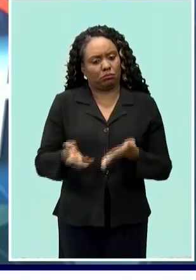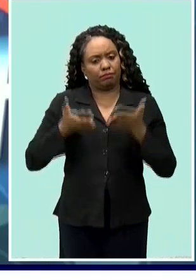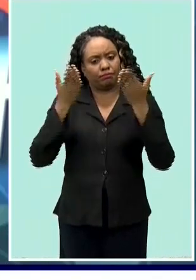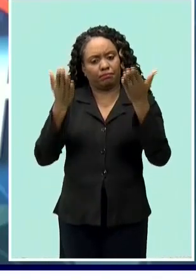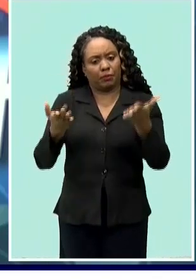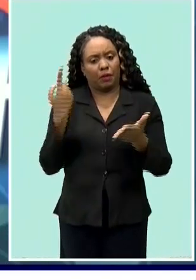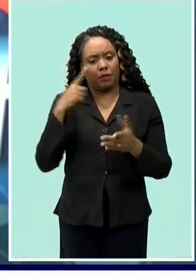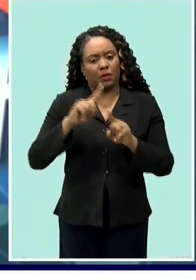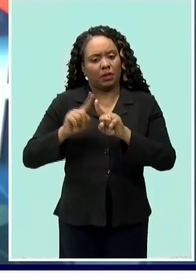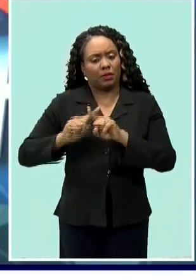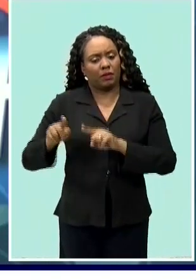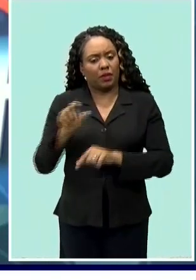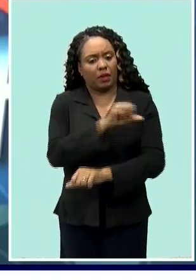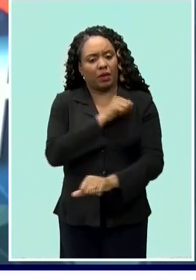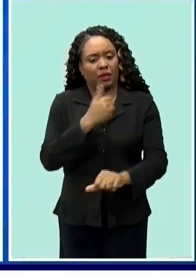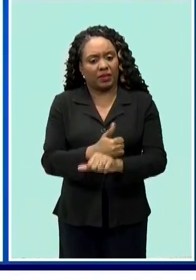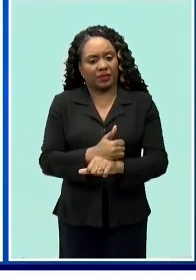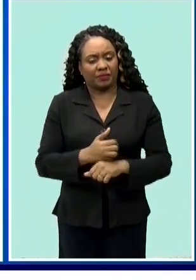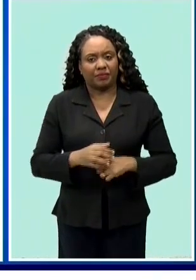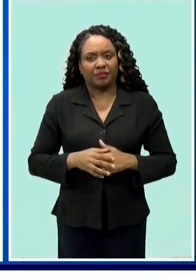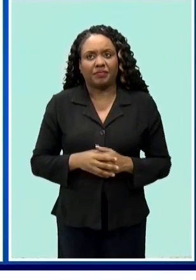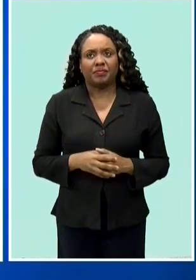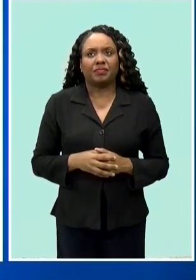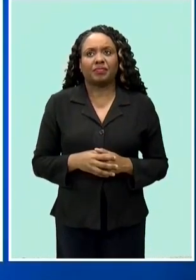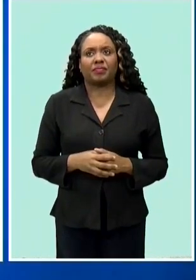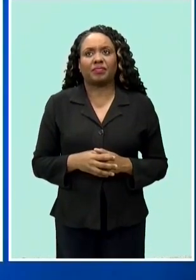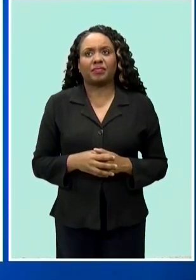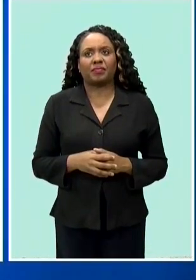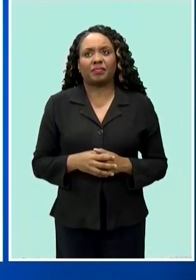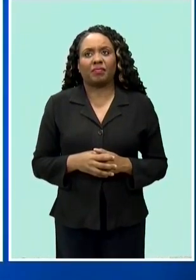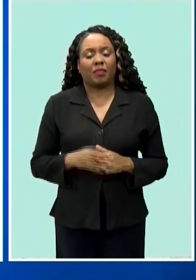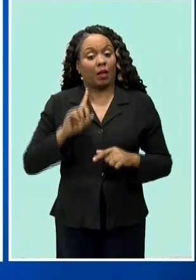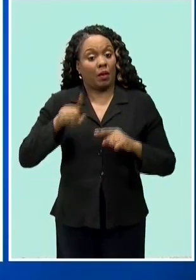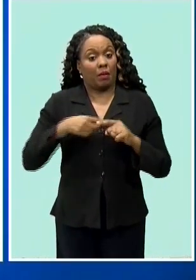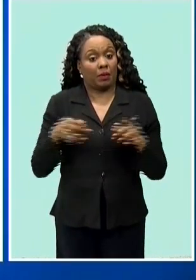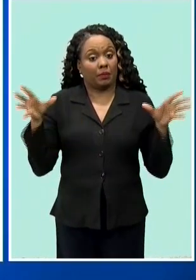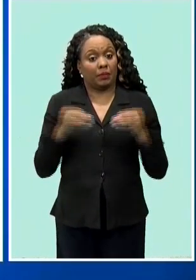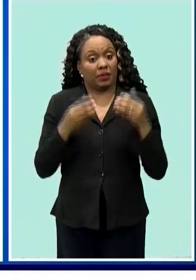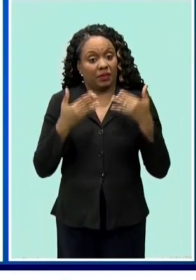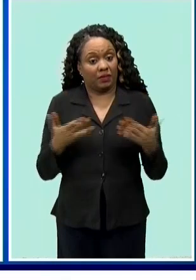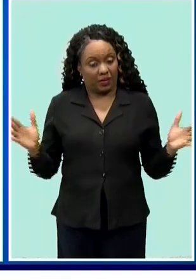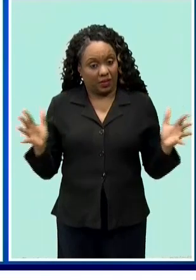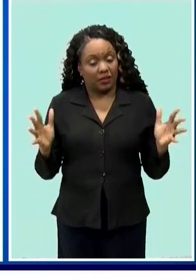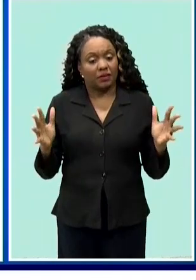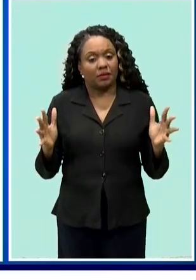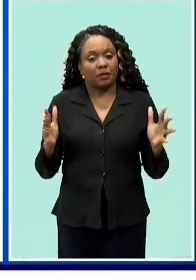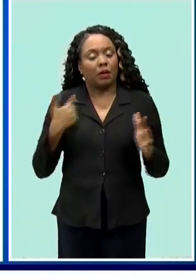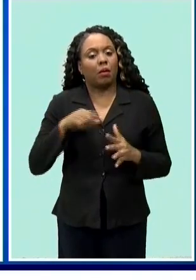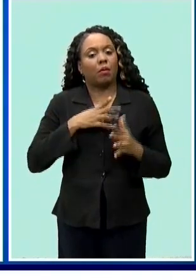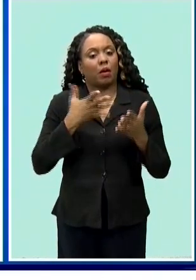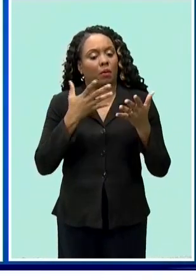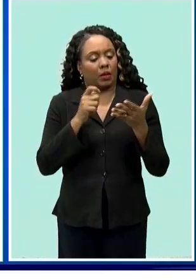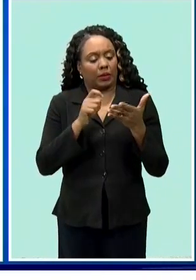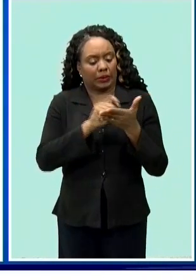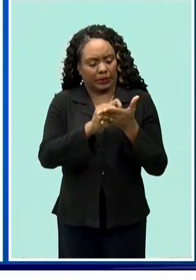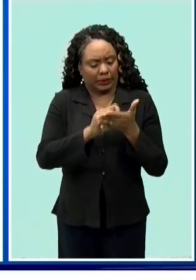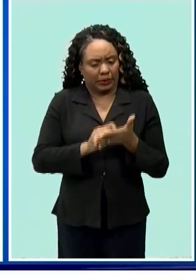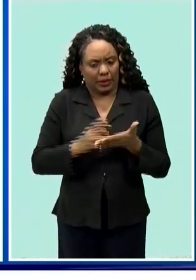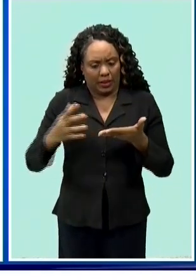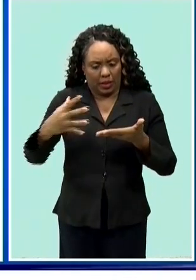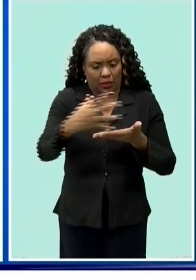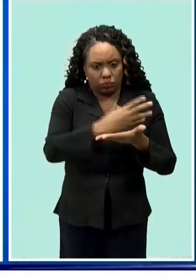to several authorities. At the end of this conference, our aim is to submit the proposals and what was